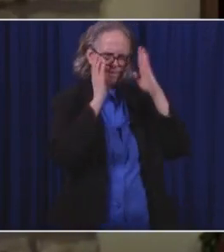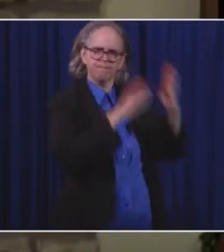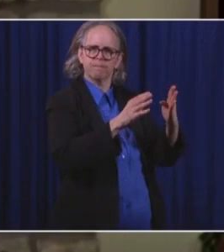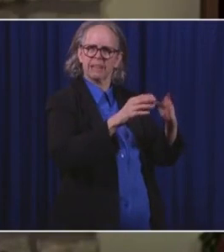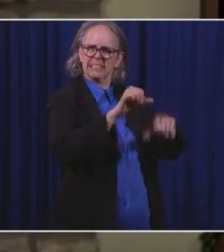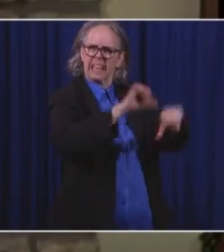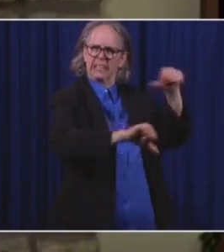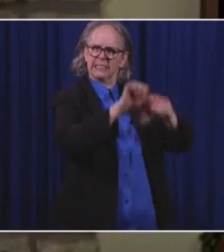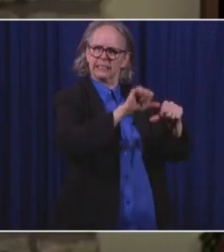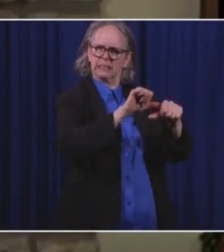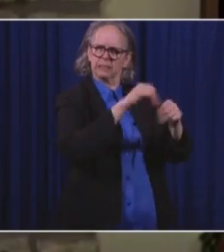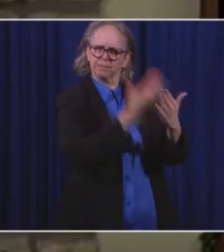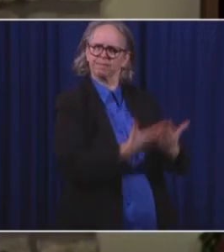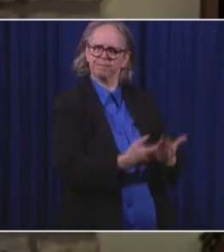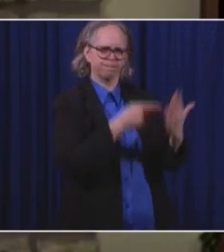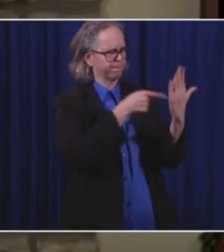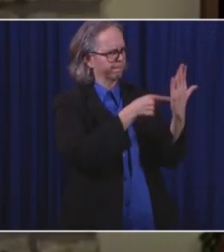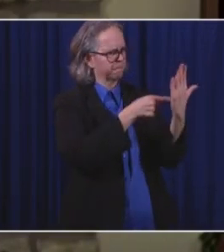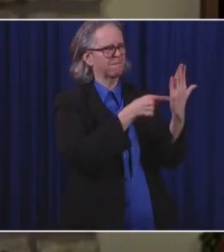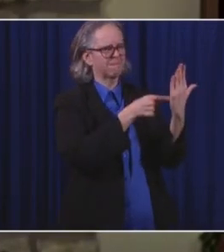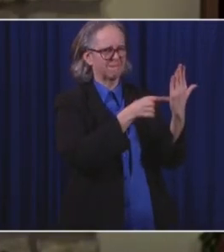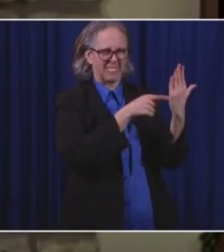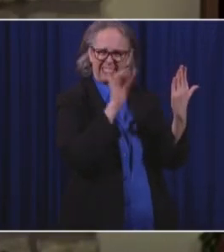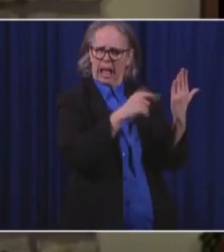doctors tell us, and that is